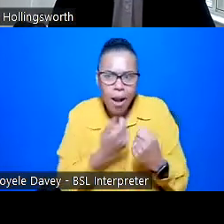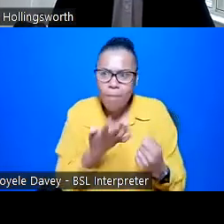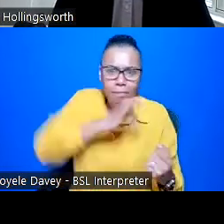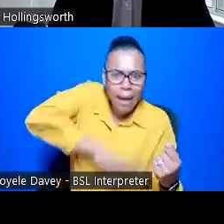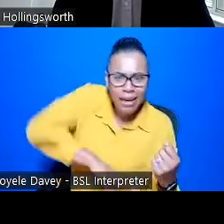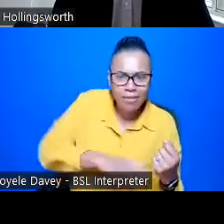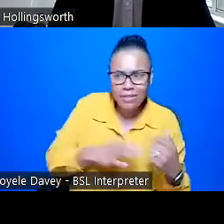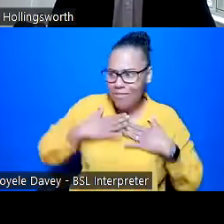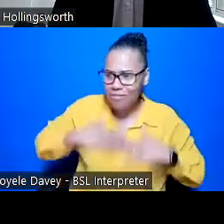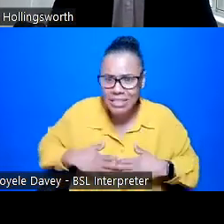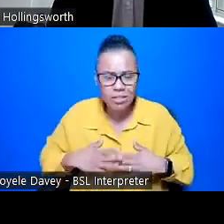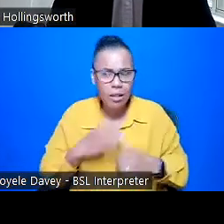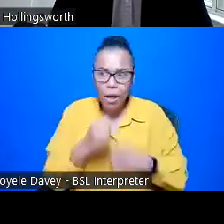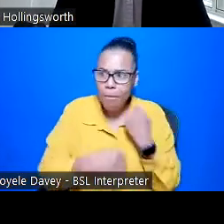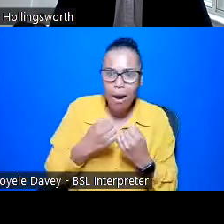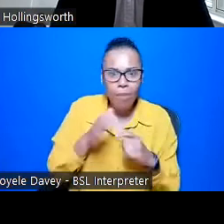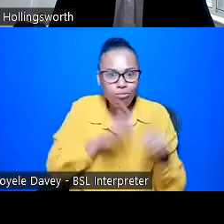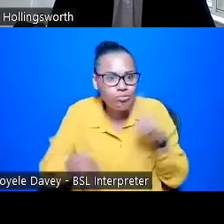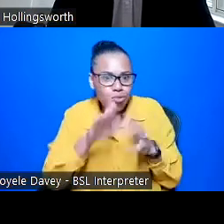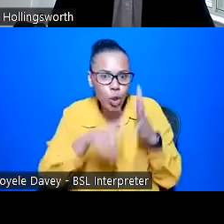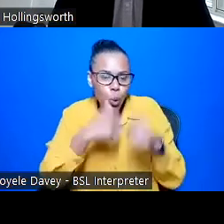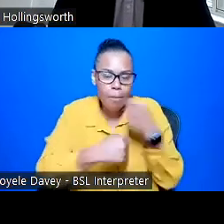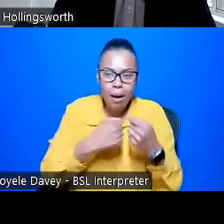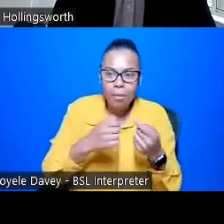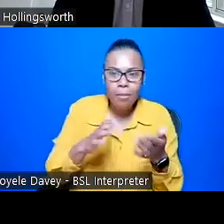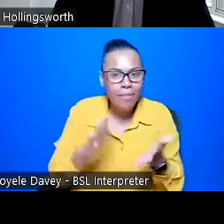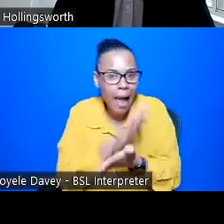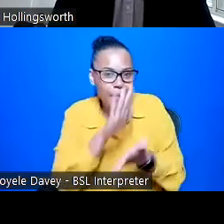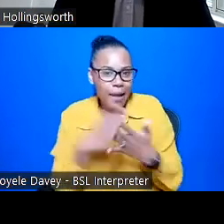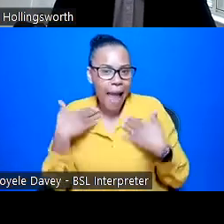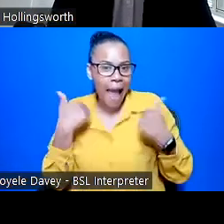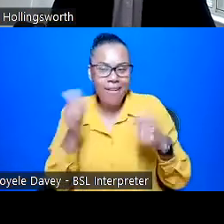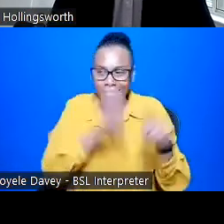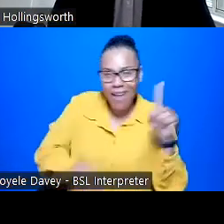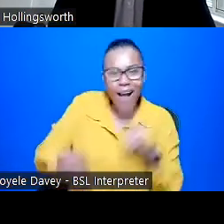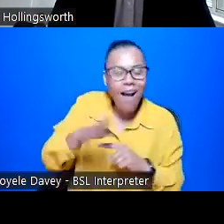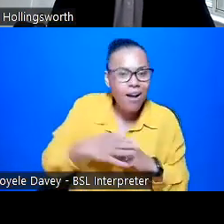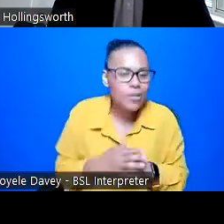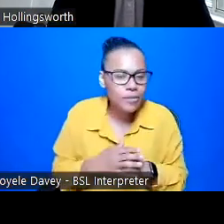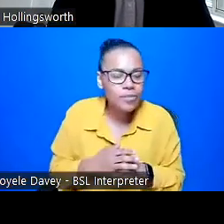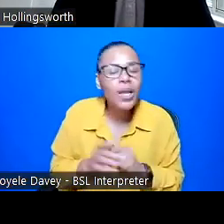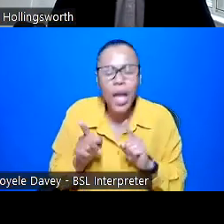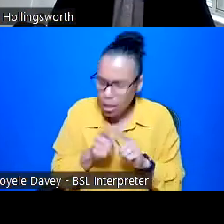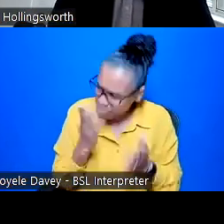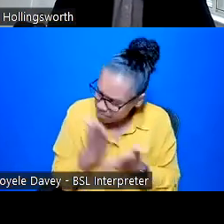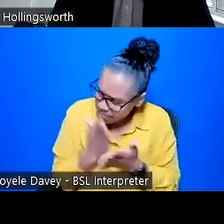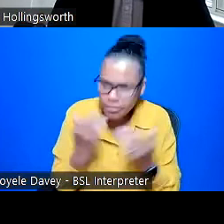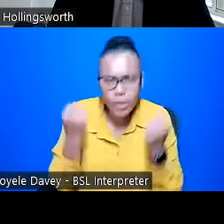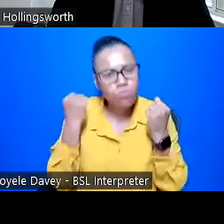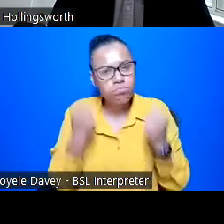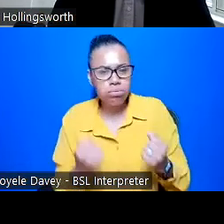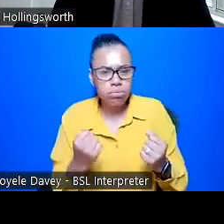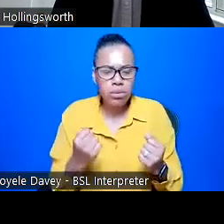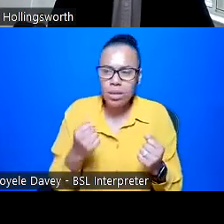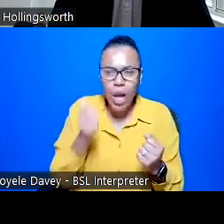and healthier nation. And the mission, unequivocally, of uniting the movement is a determination, therefore, to tackle the